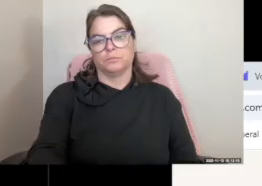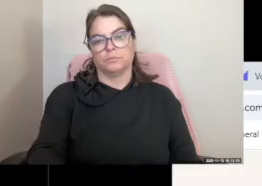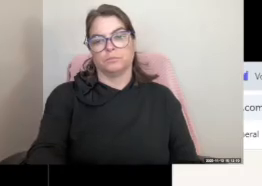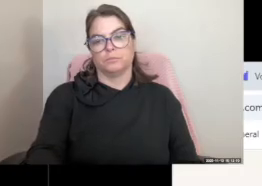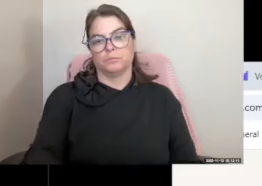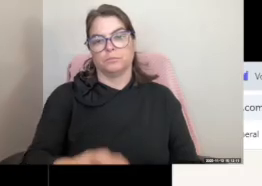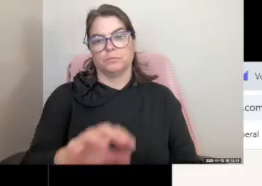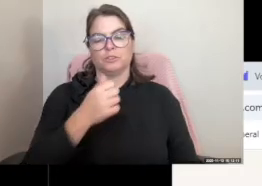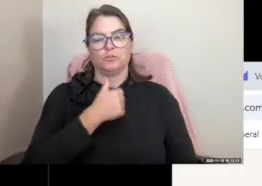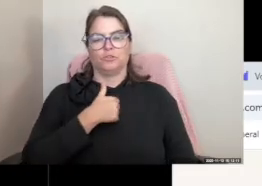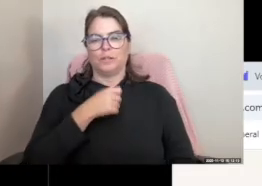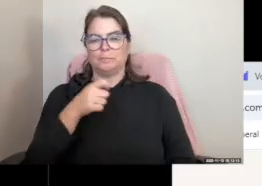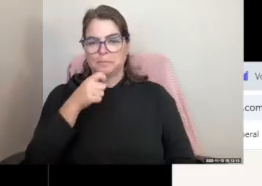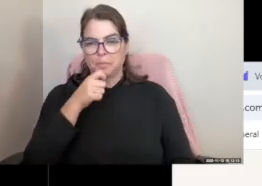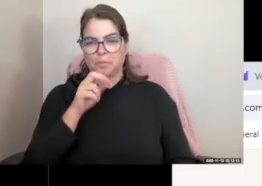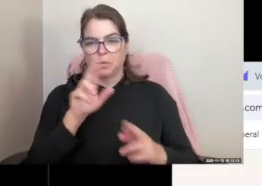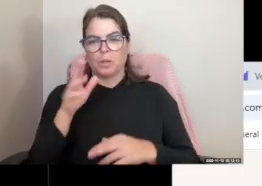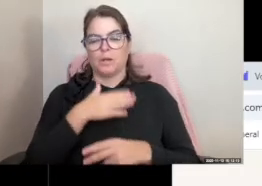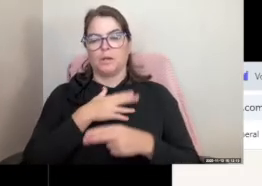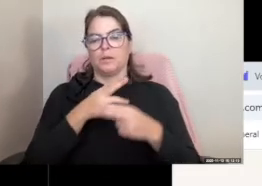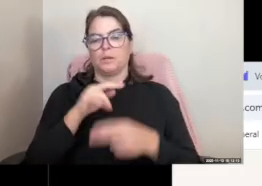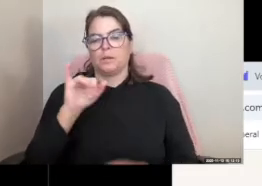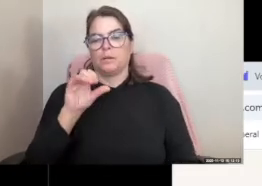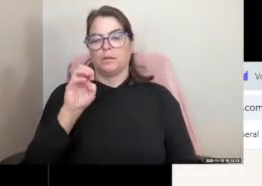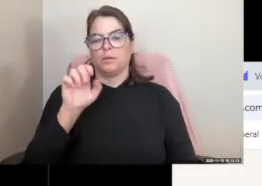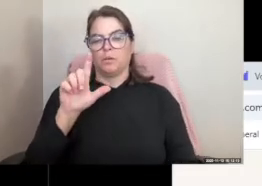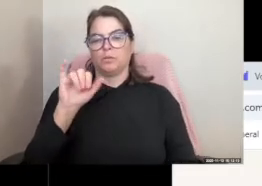Thank you. Sir?